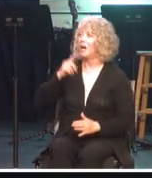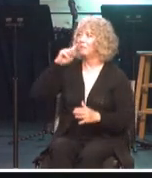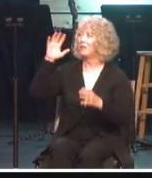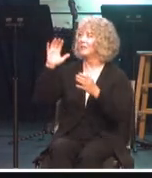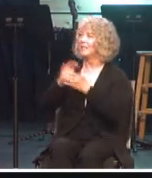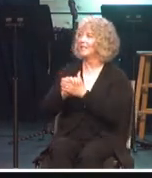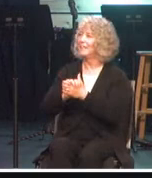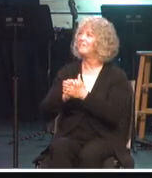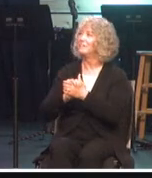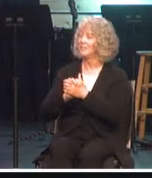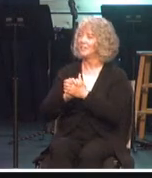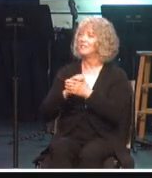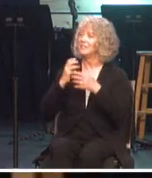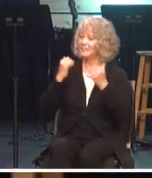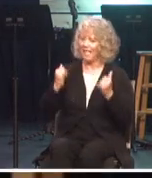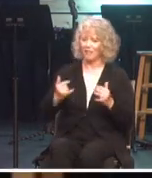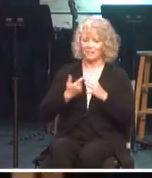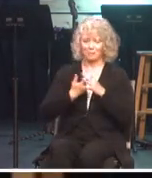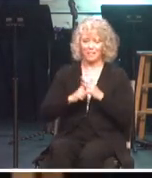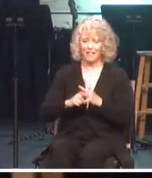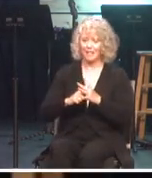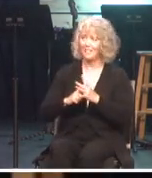praise.